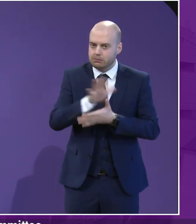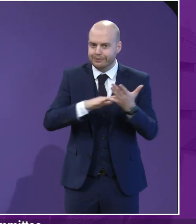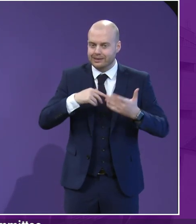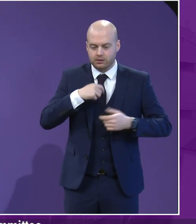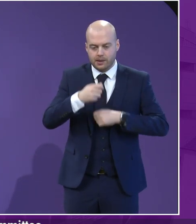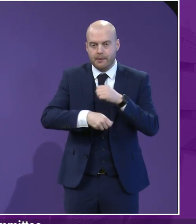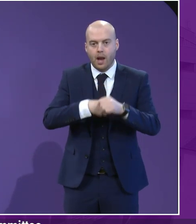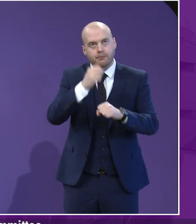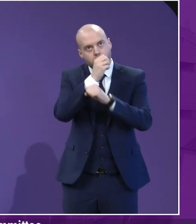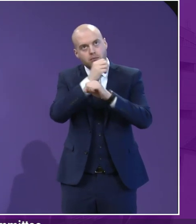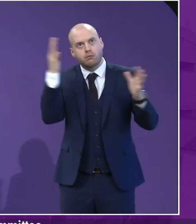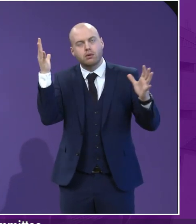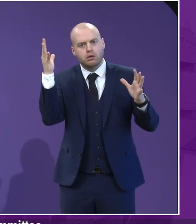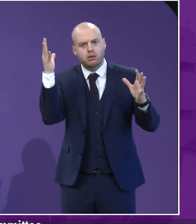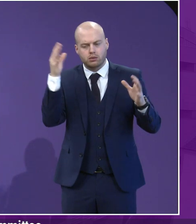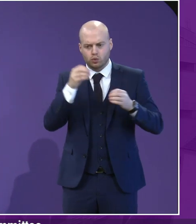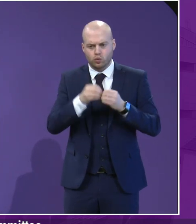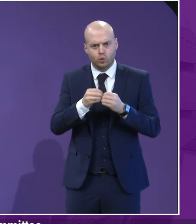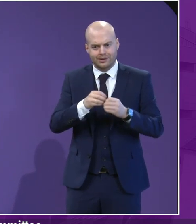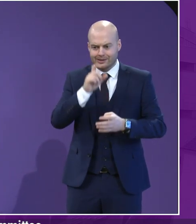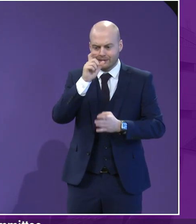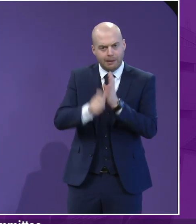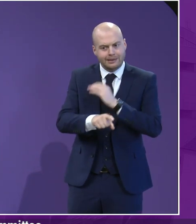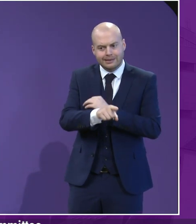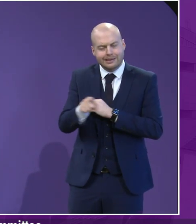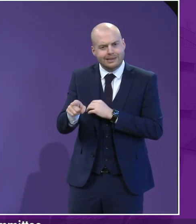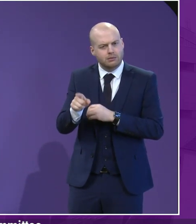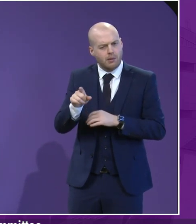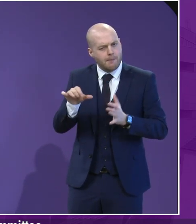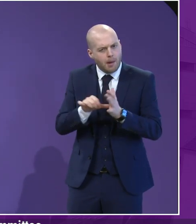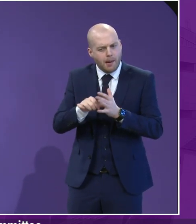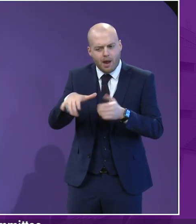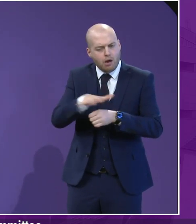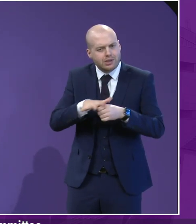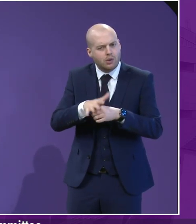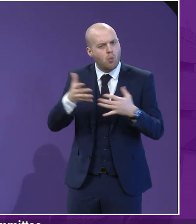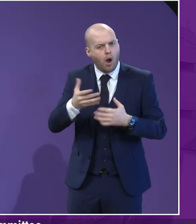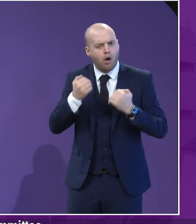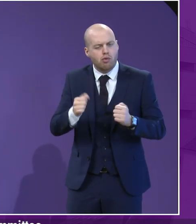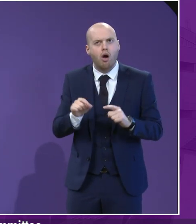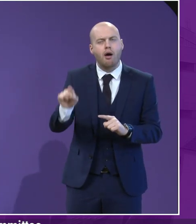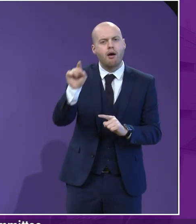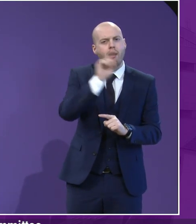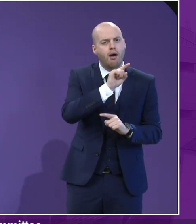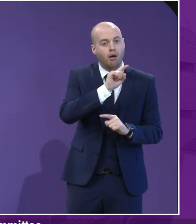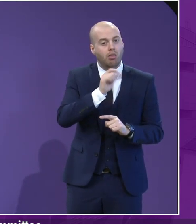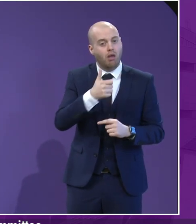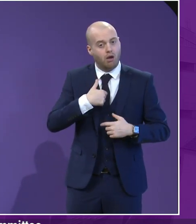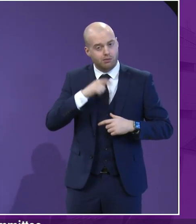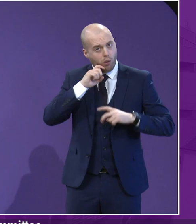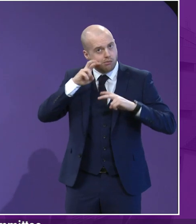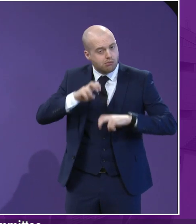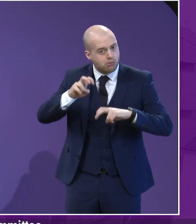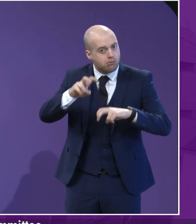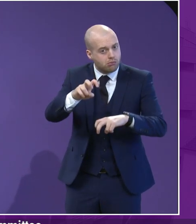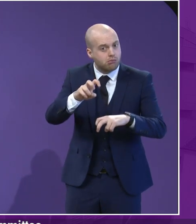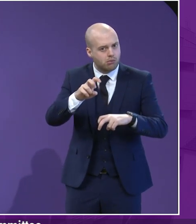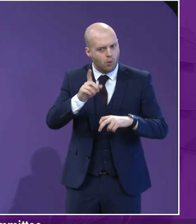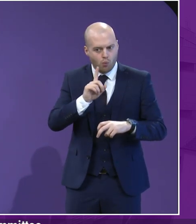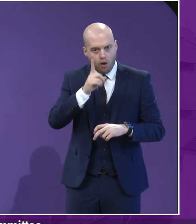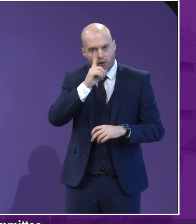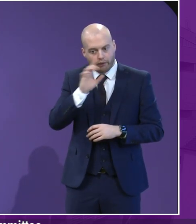you for these, but if I may, Convener, I think it would be very useful, given that Lauren says that Glasgow captures reasons why or numbers